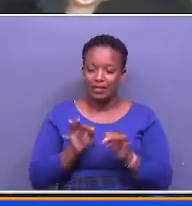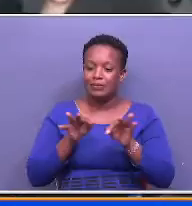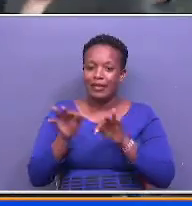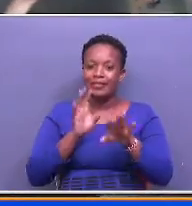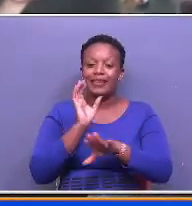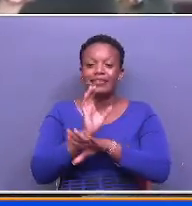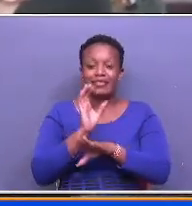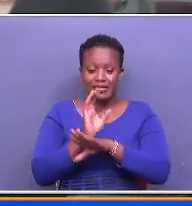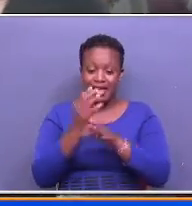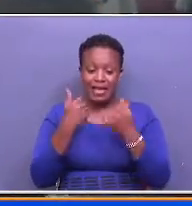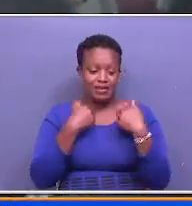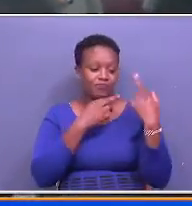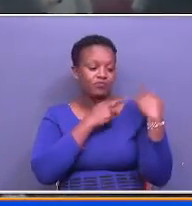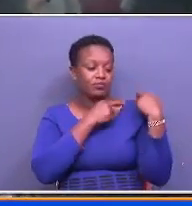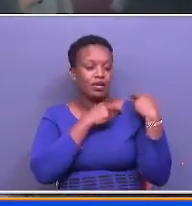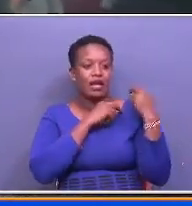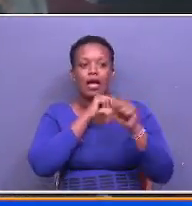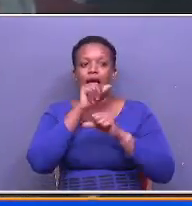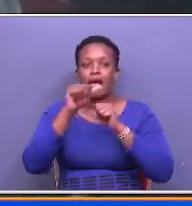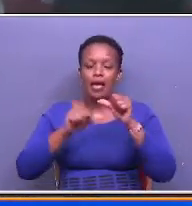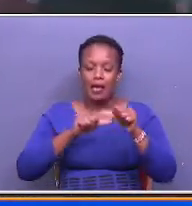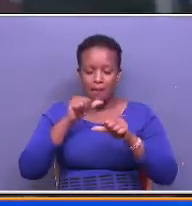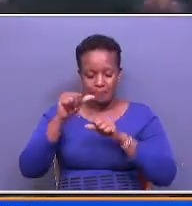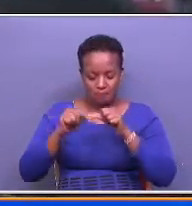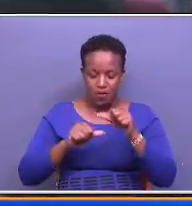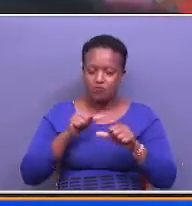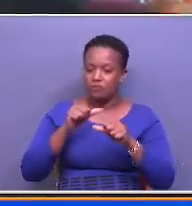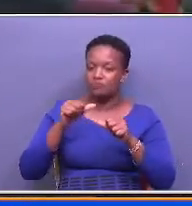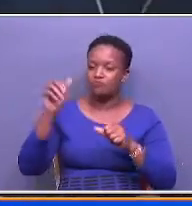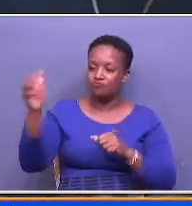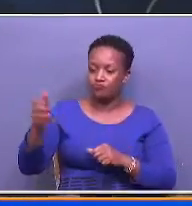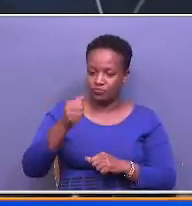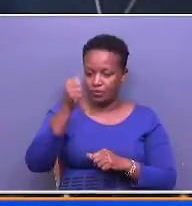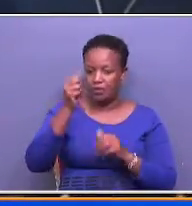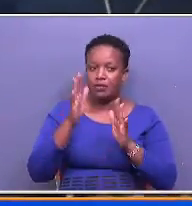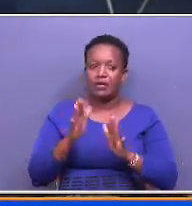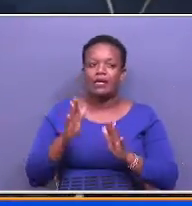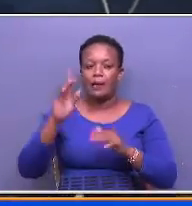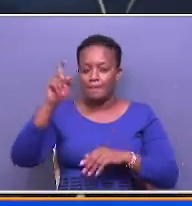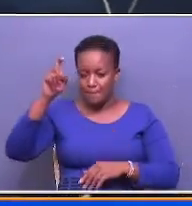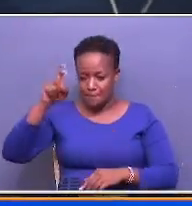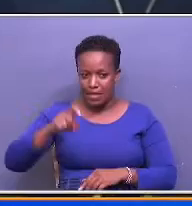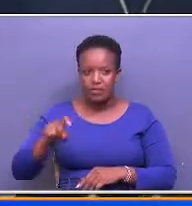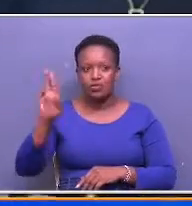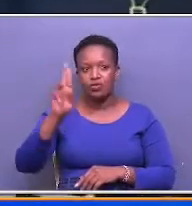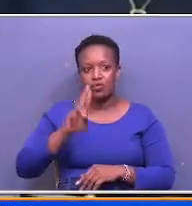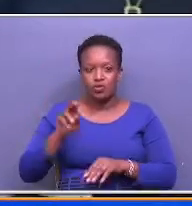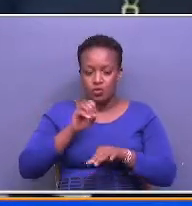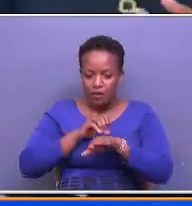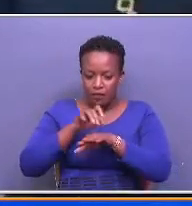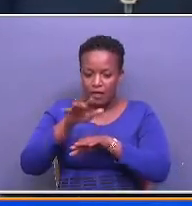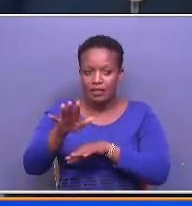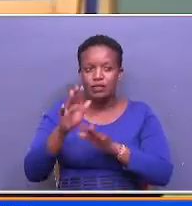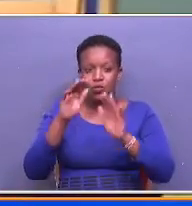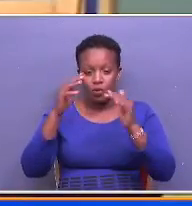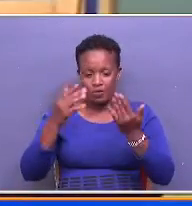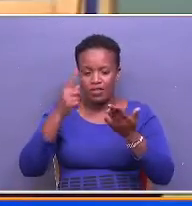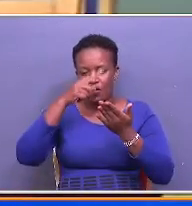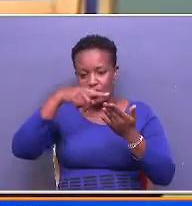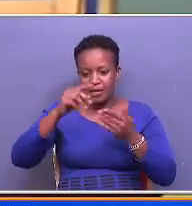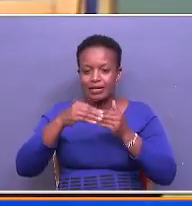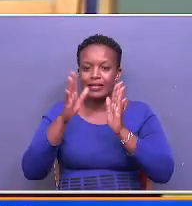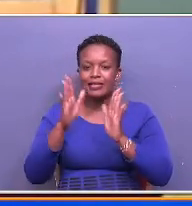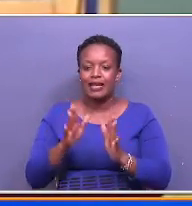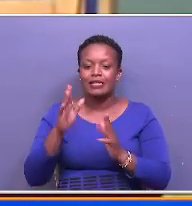with the responsibility of policing the masses morally and should use its influence to ensure that the right leaders are elected.